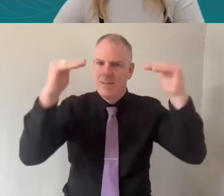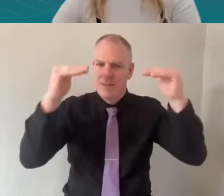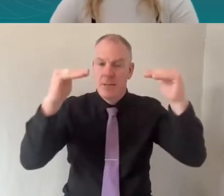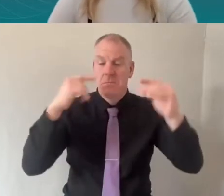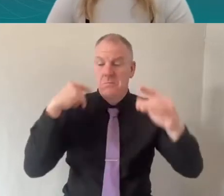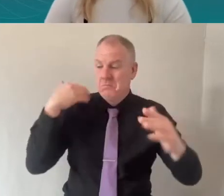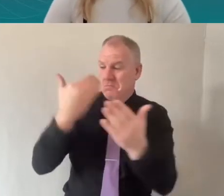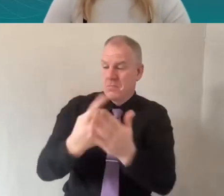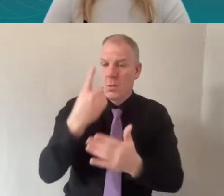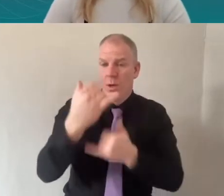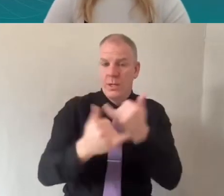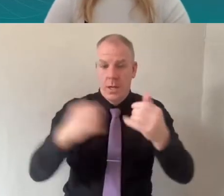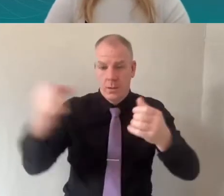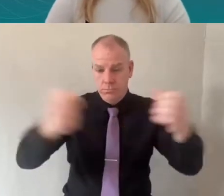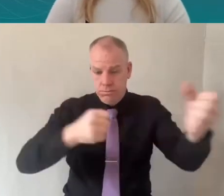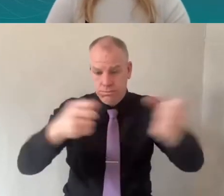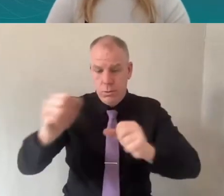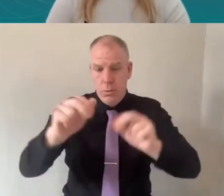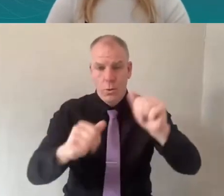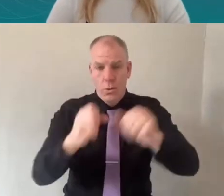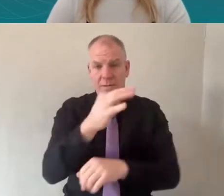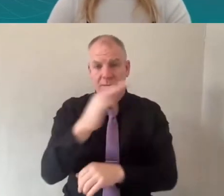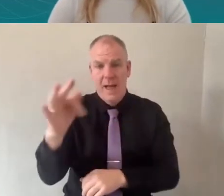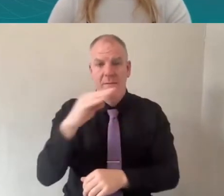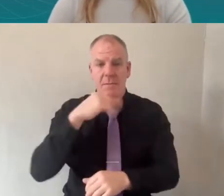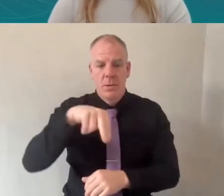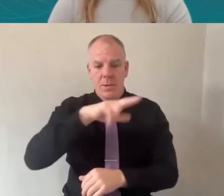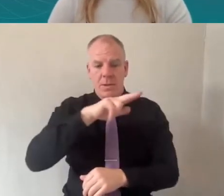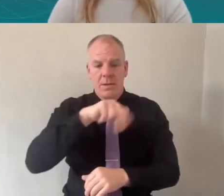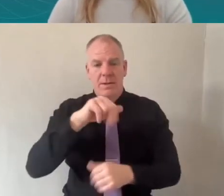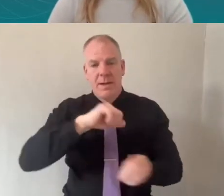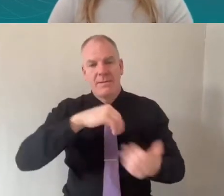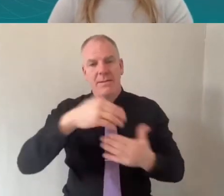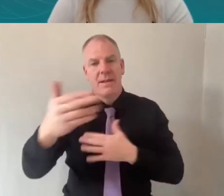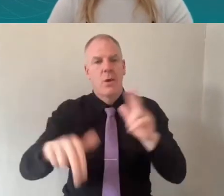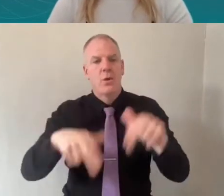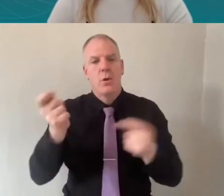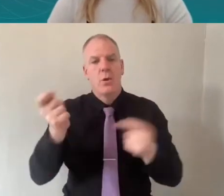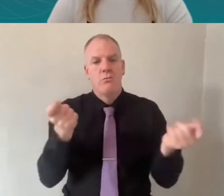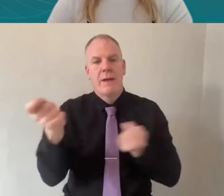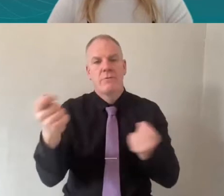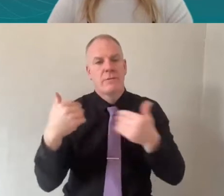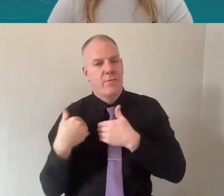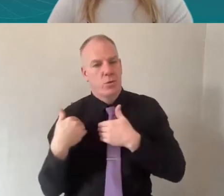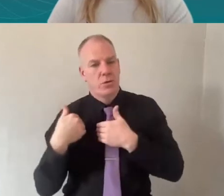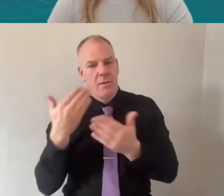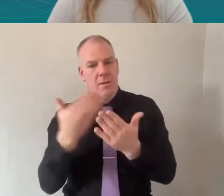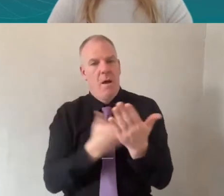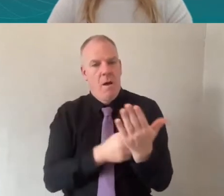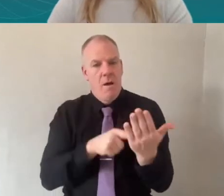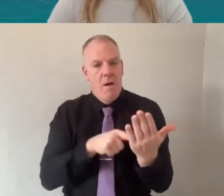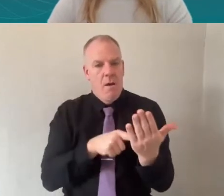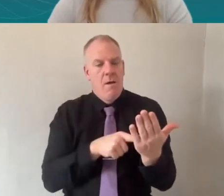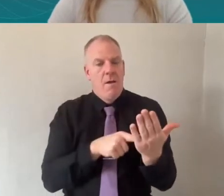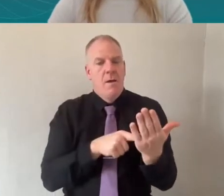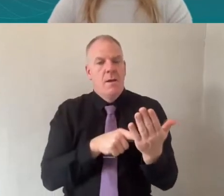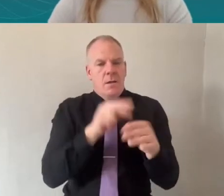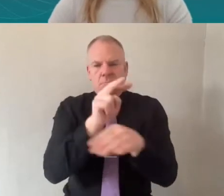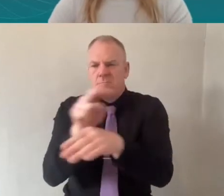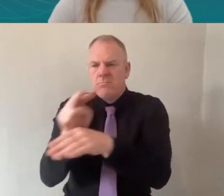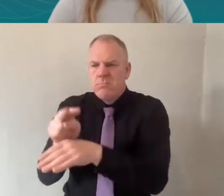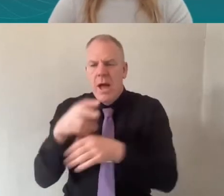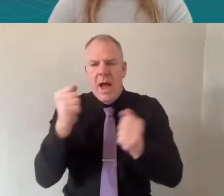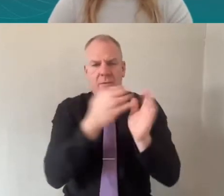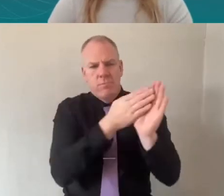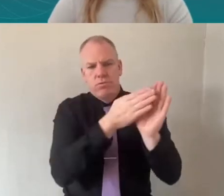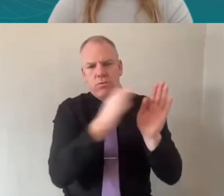year, we've recruited new staff to enable us to deliver on our new regulatory functions. They bring with them a range of experience